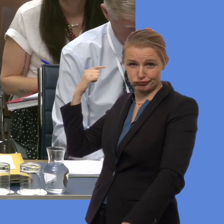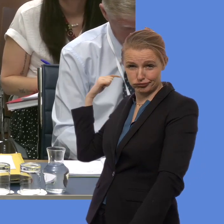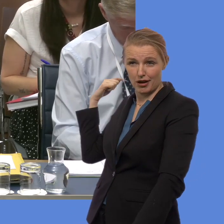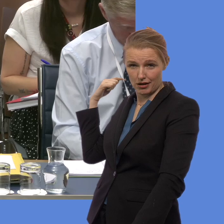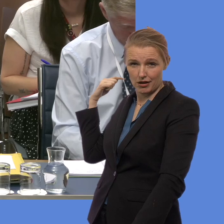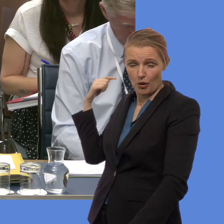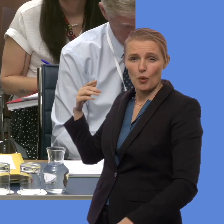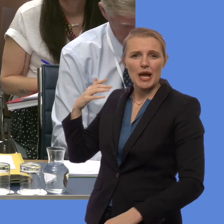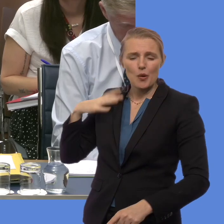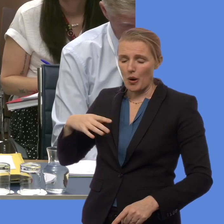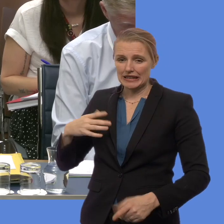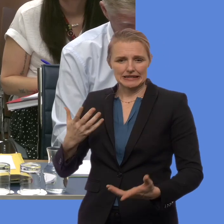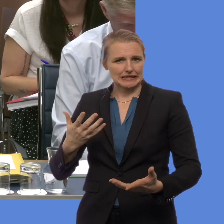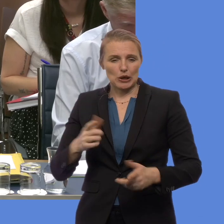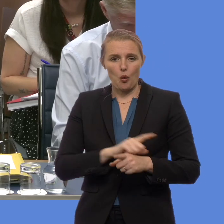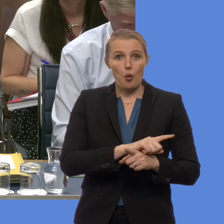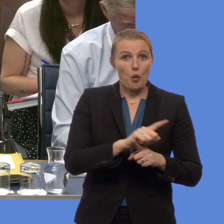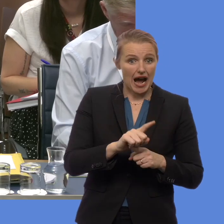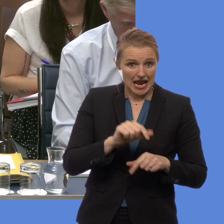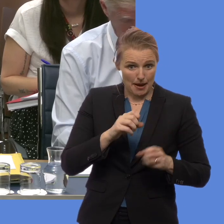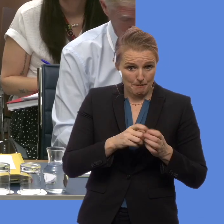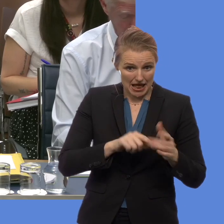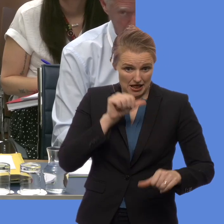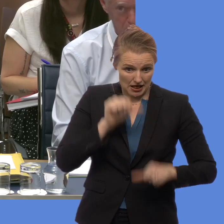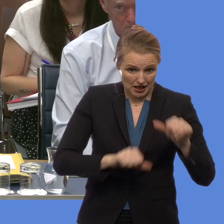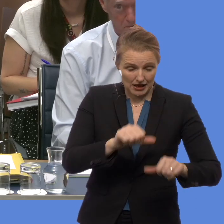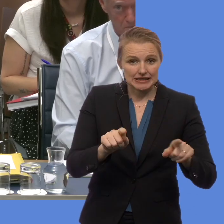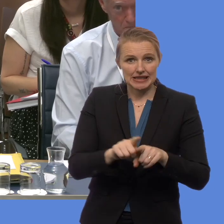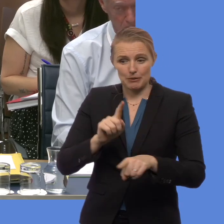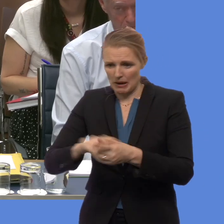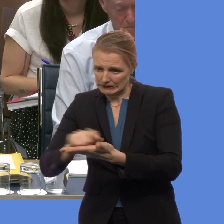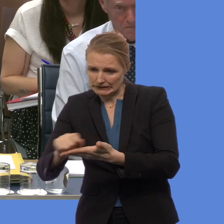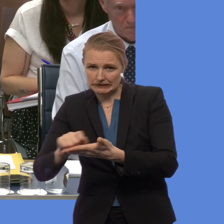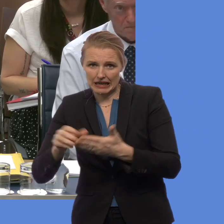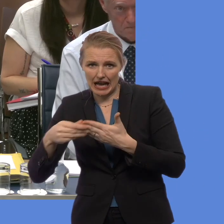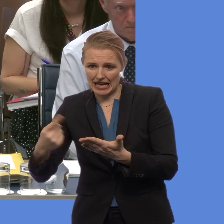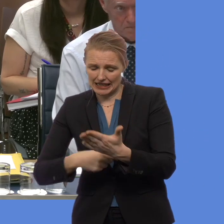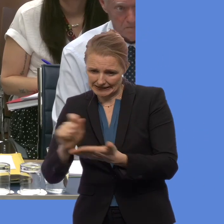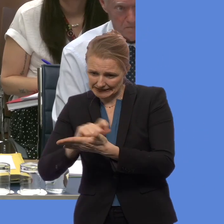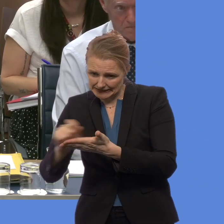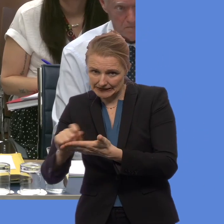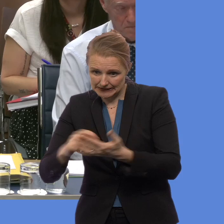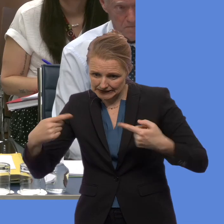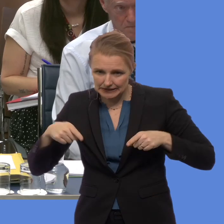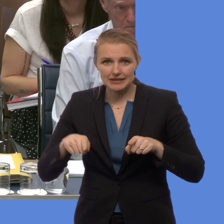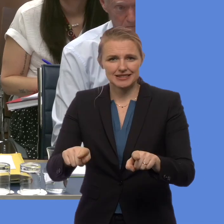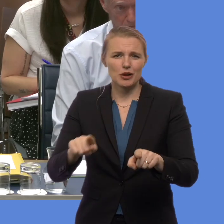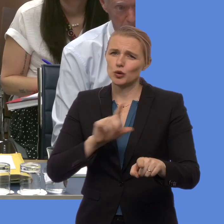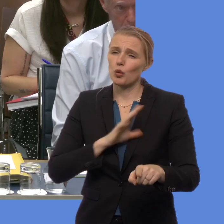in parallel with the progress of the bill, so that we don't have too long a wait to get to that practical